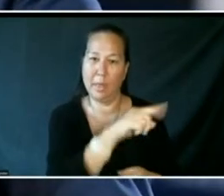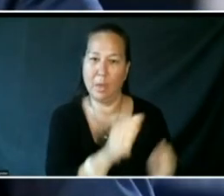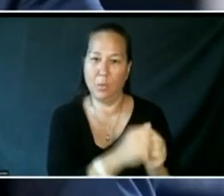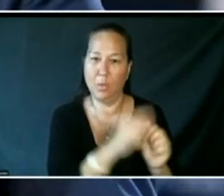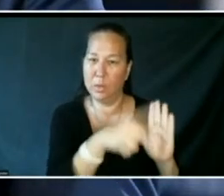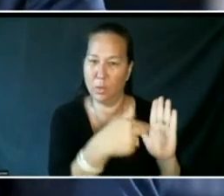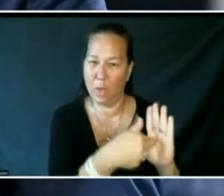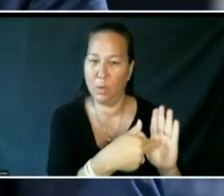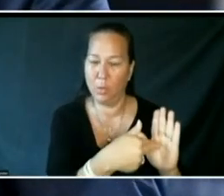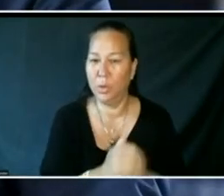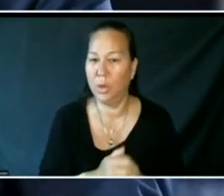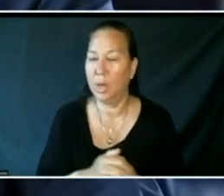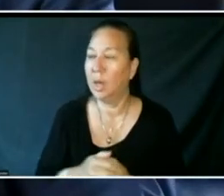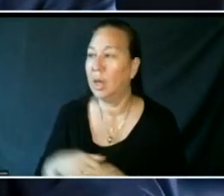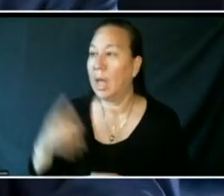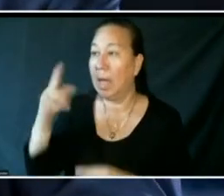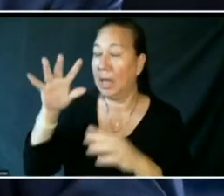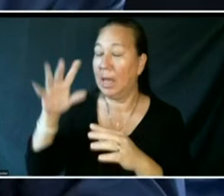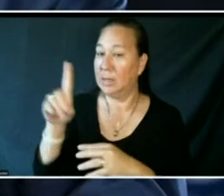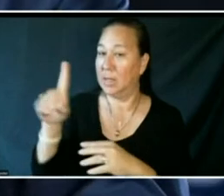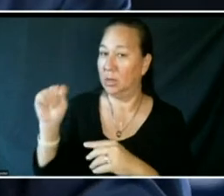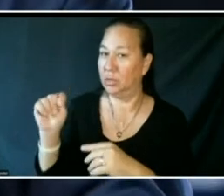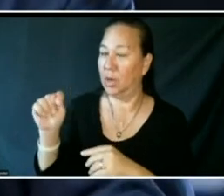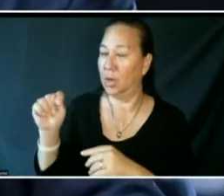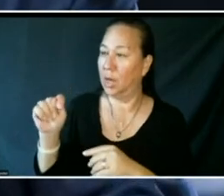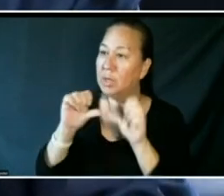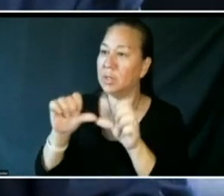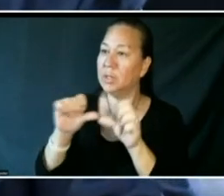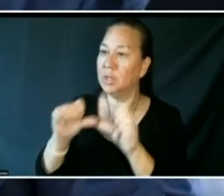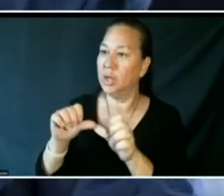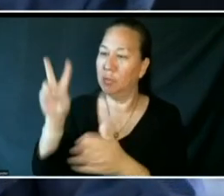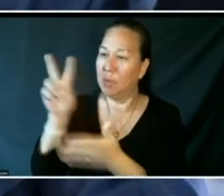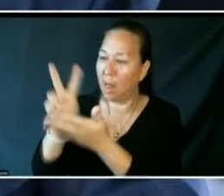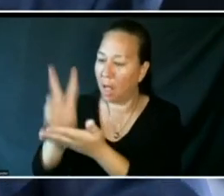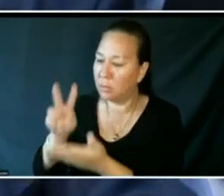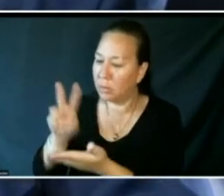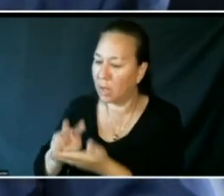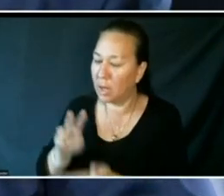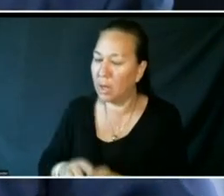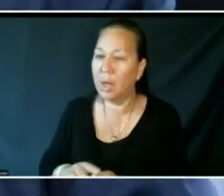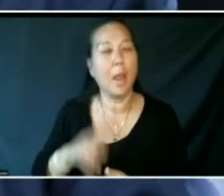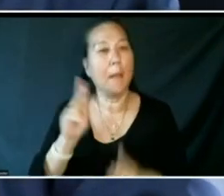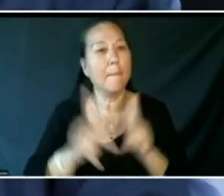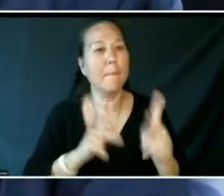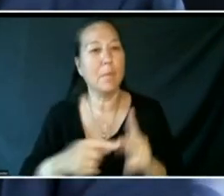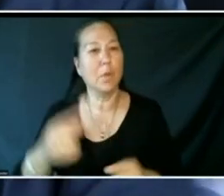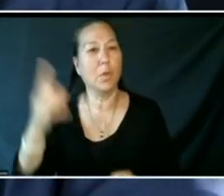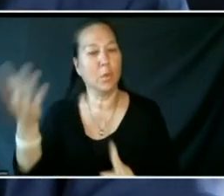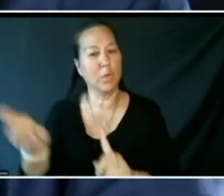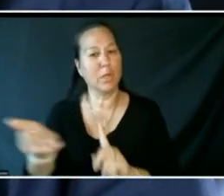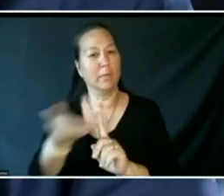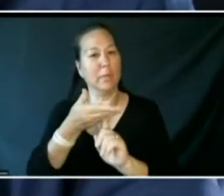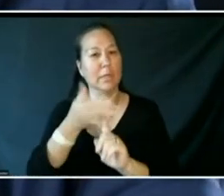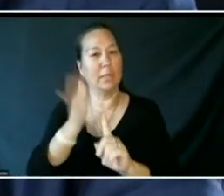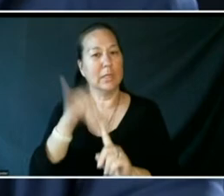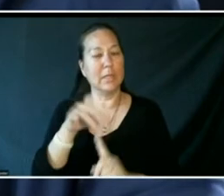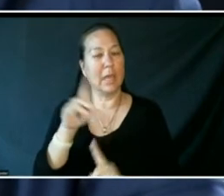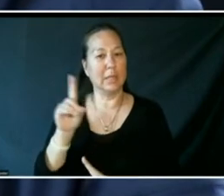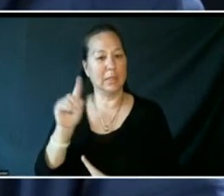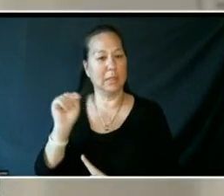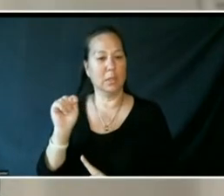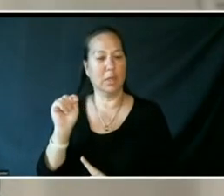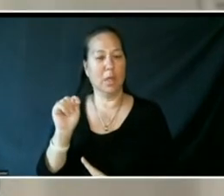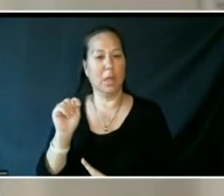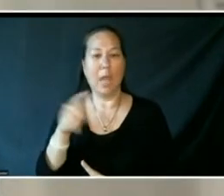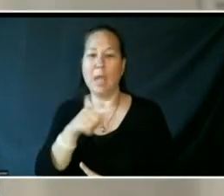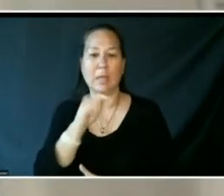supporters continued to lose lawsuits, some campaign lawyers became convinced that convening electors in states that Trump lost was no longer